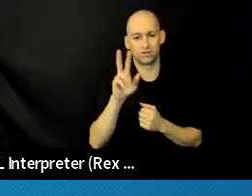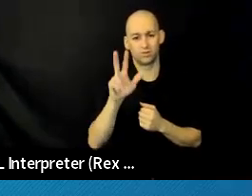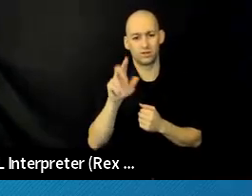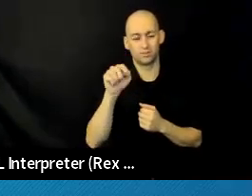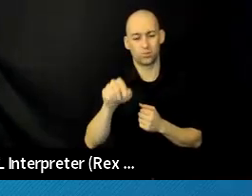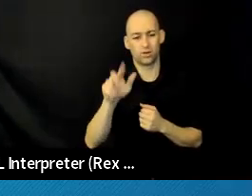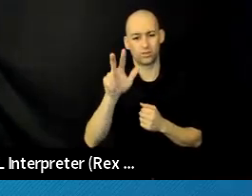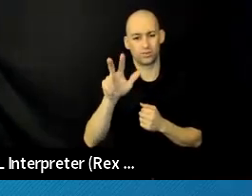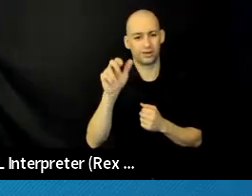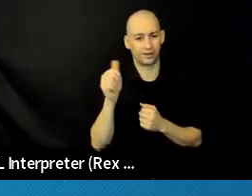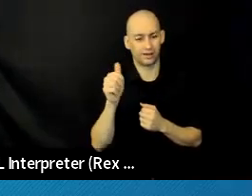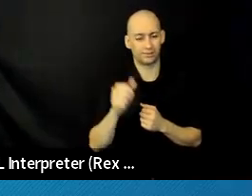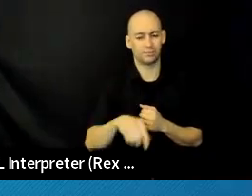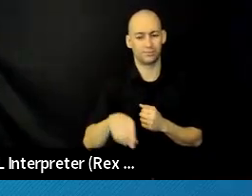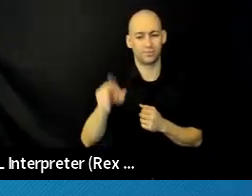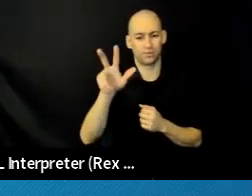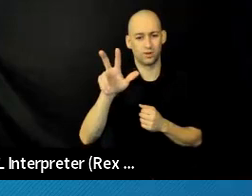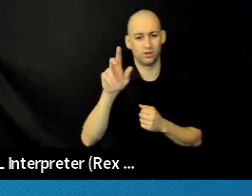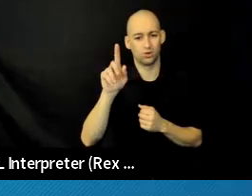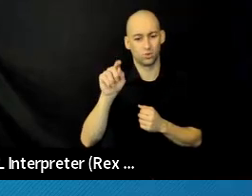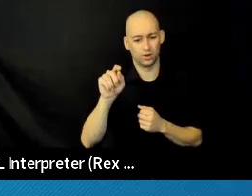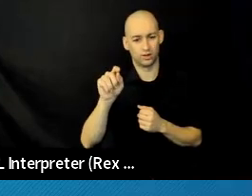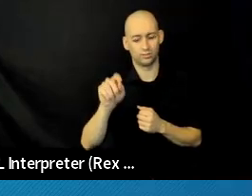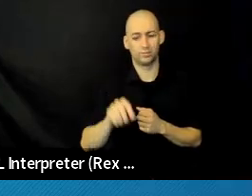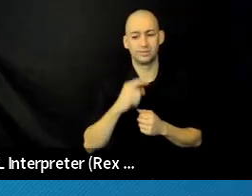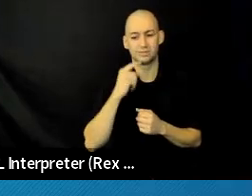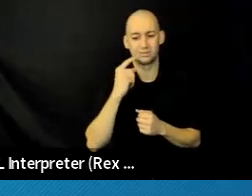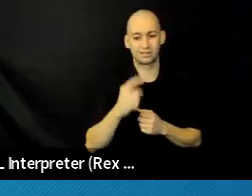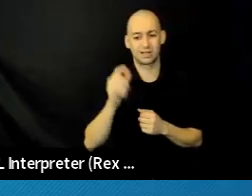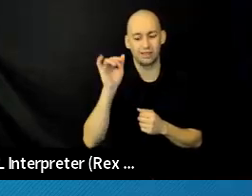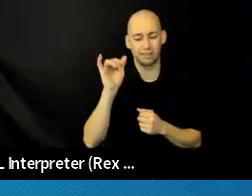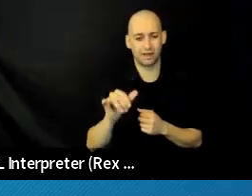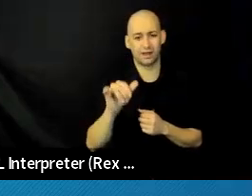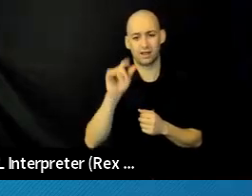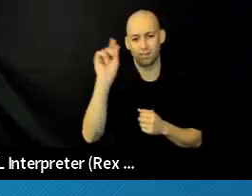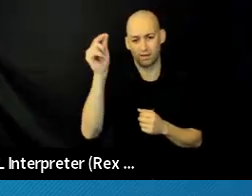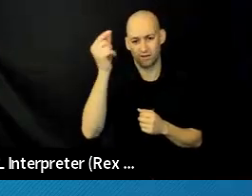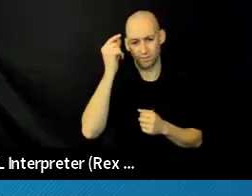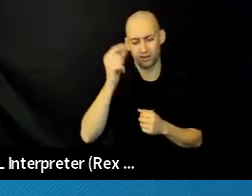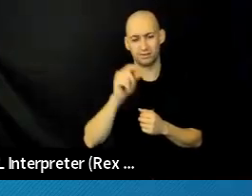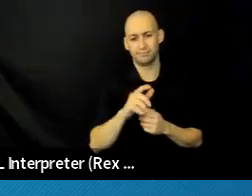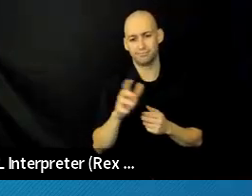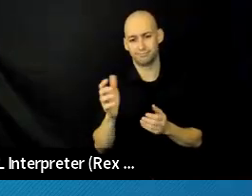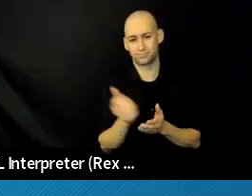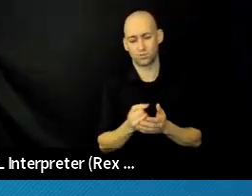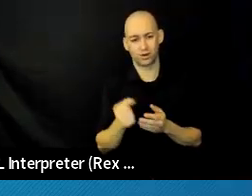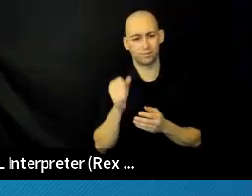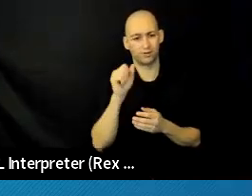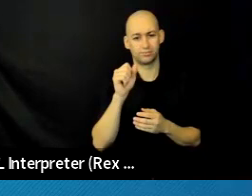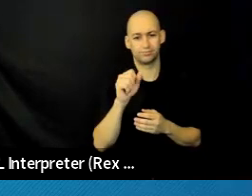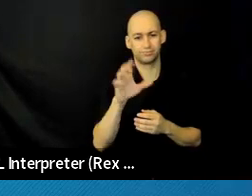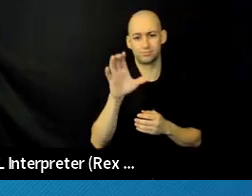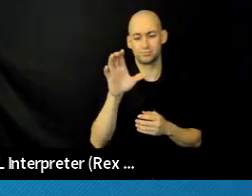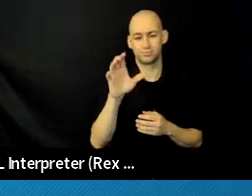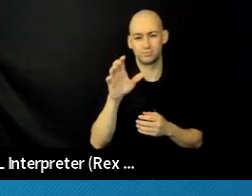1263.310 and 320 state that the government, an acquiring, a condemning agency,